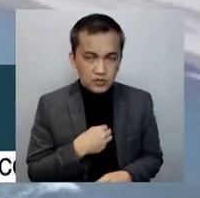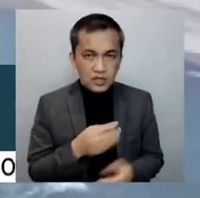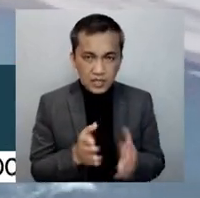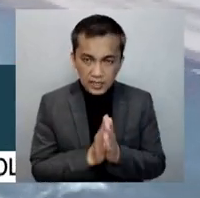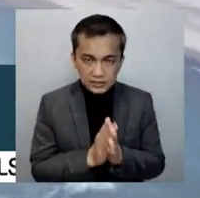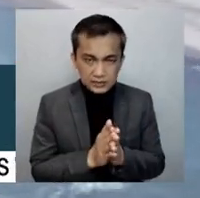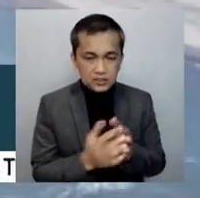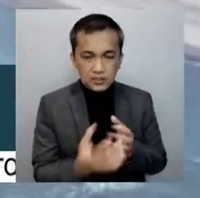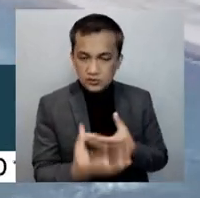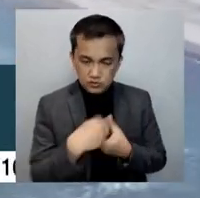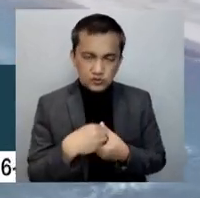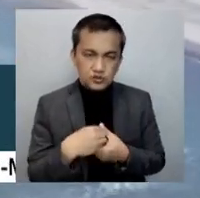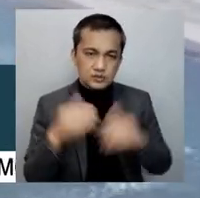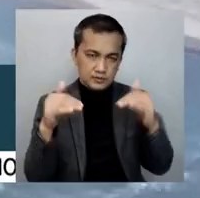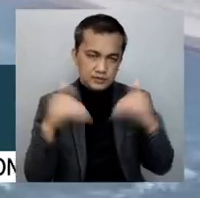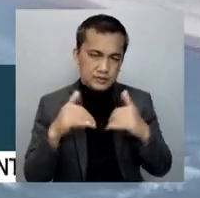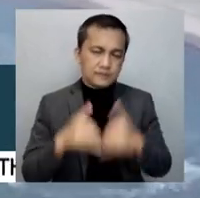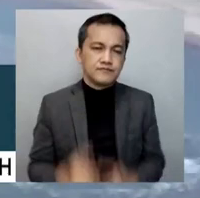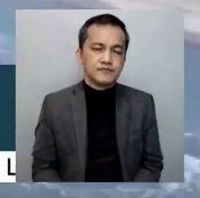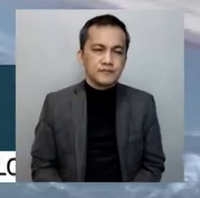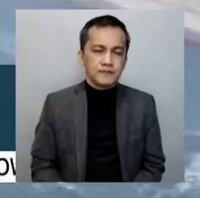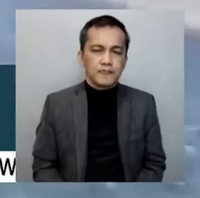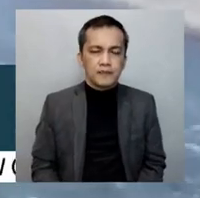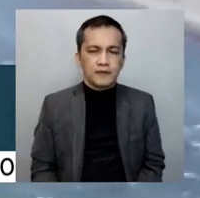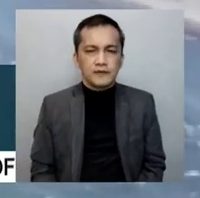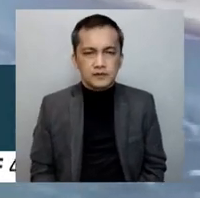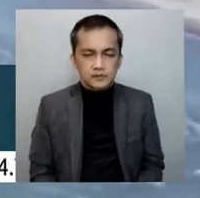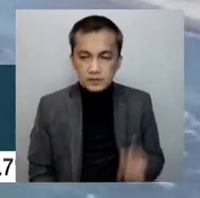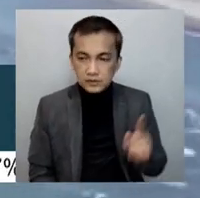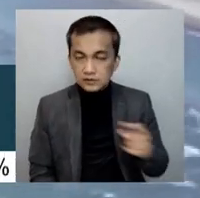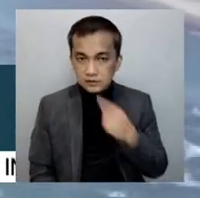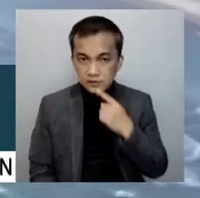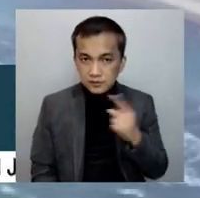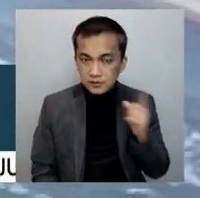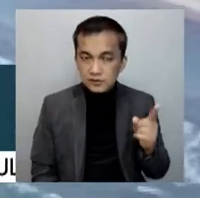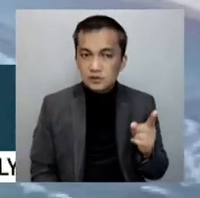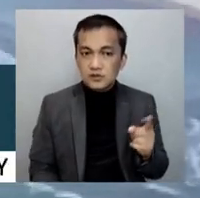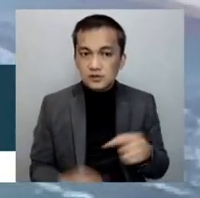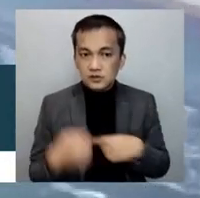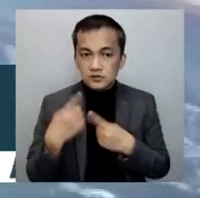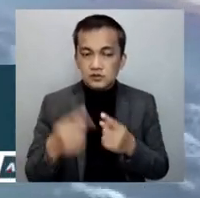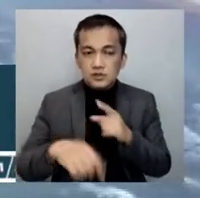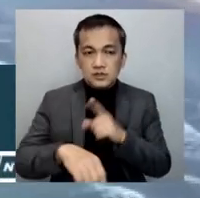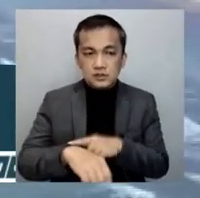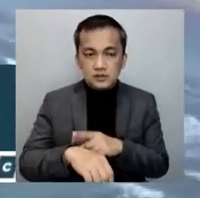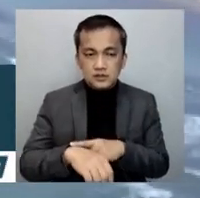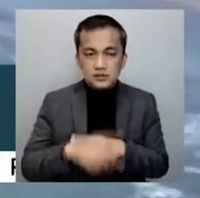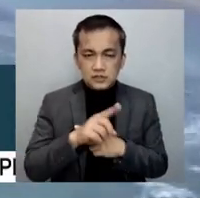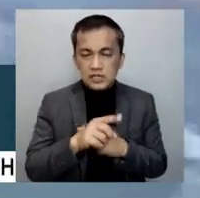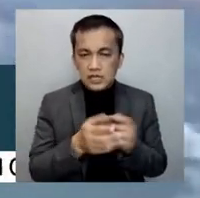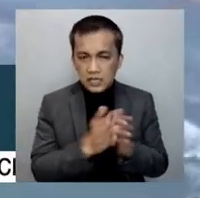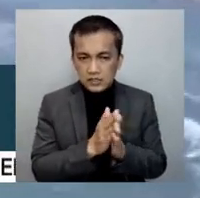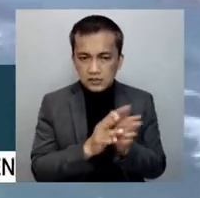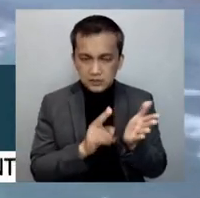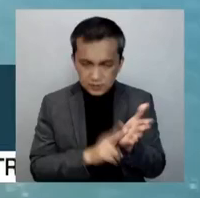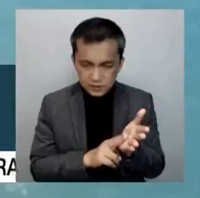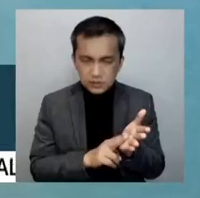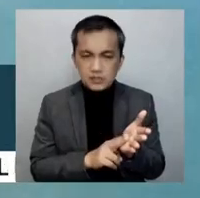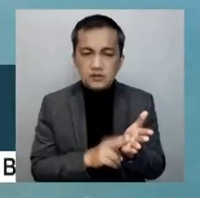the meeting. What she is probably referring to is that during the time she was asked to sign a